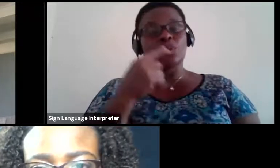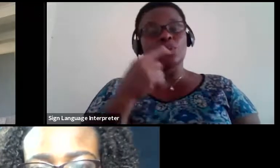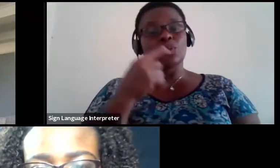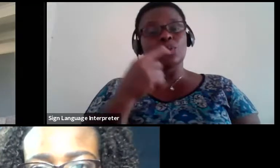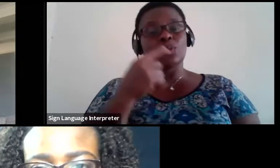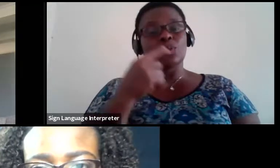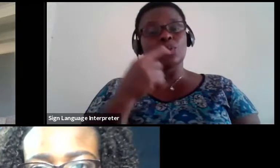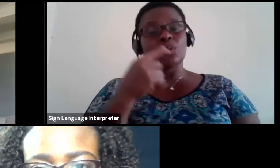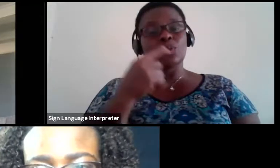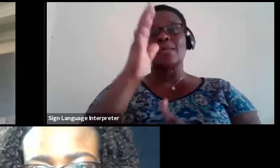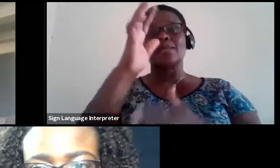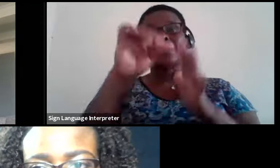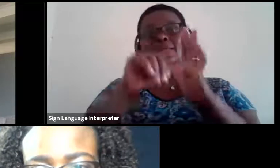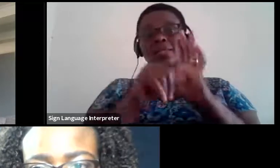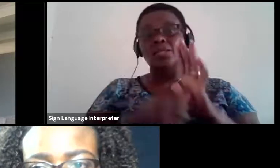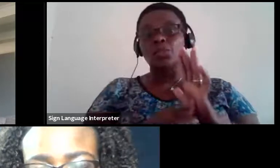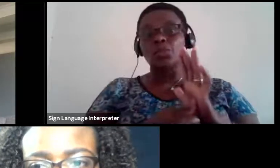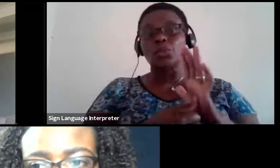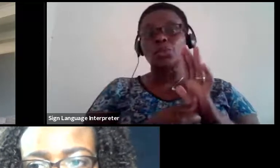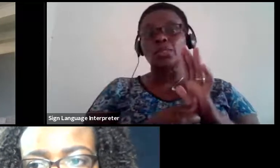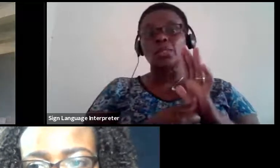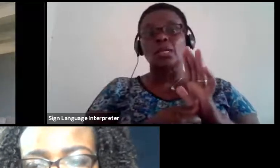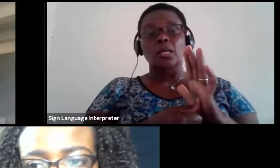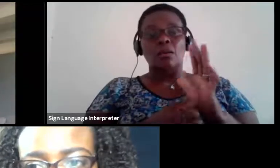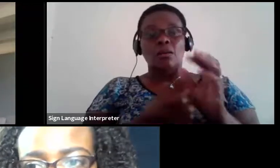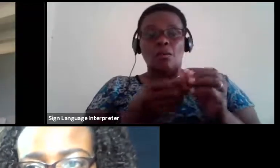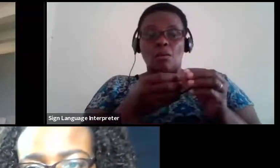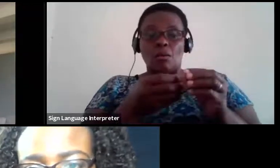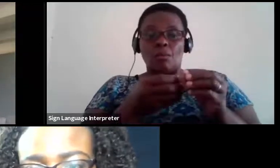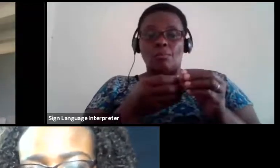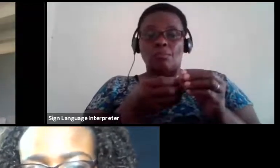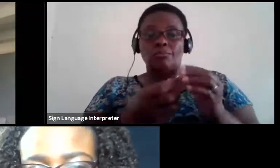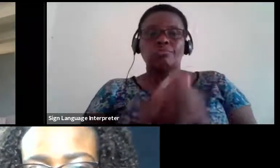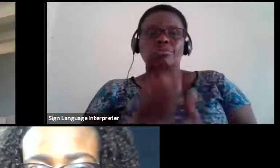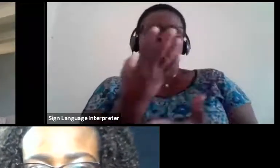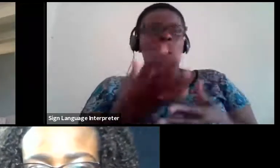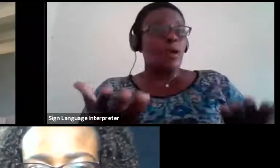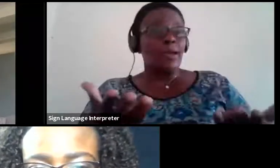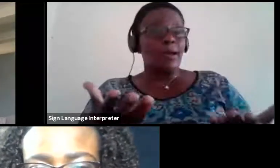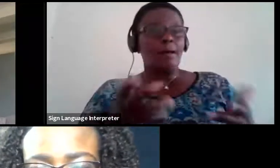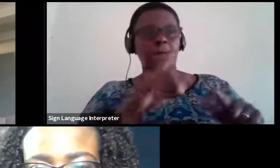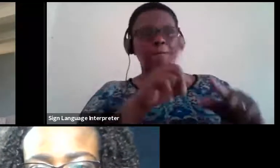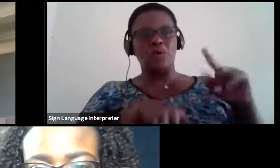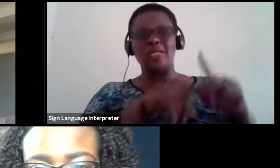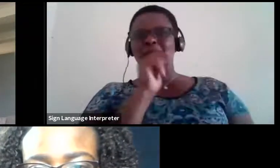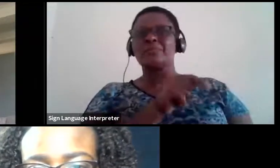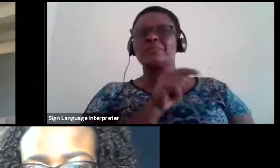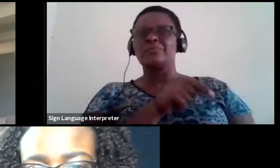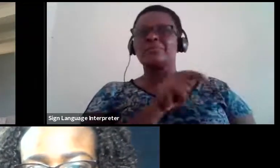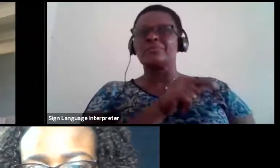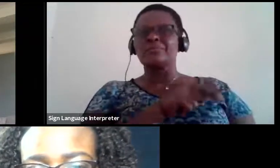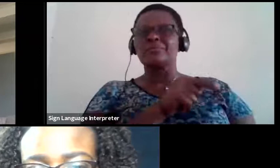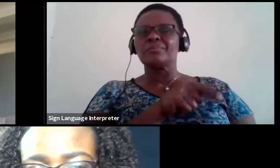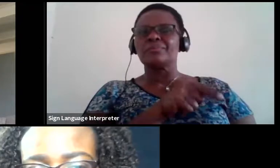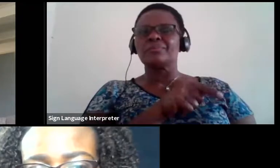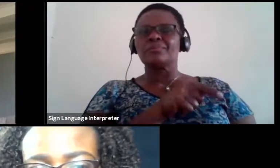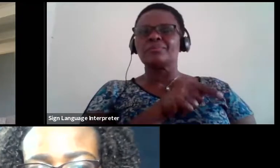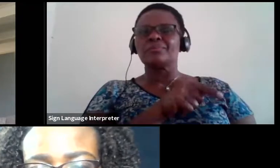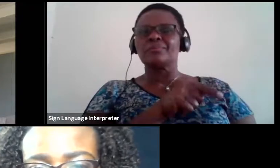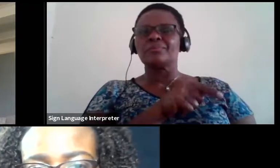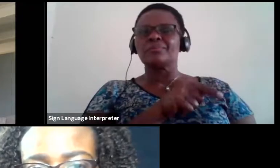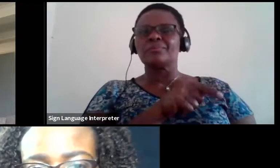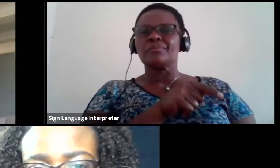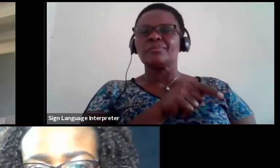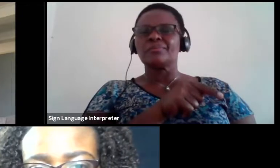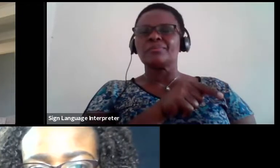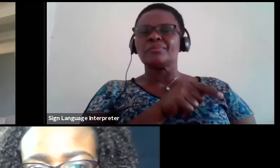out of issues with politics. So if we are to get a solution out of it, especially in this part of the sub-Saharan Africa, we